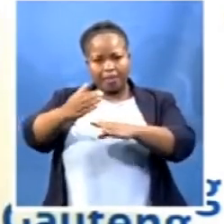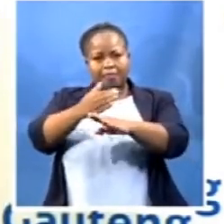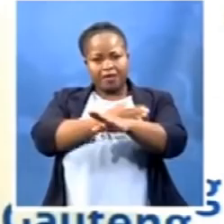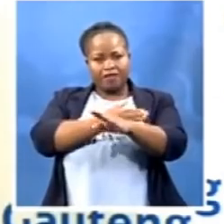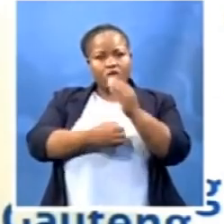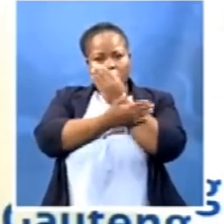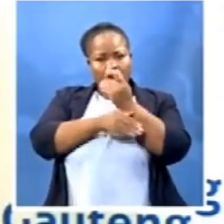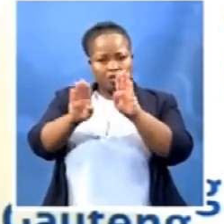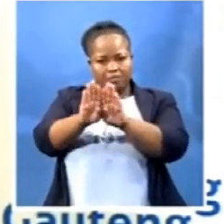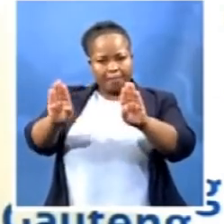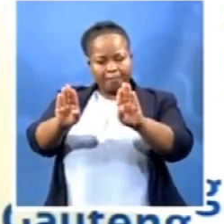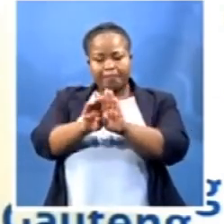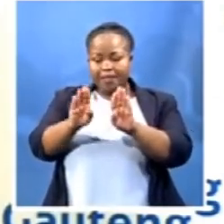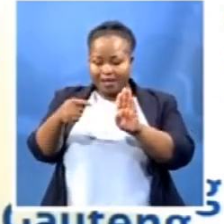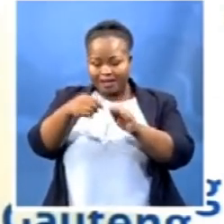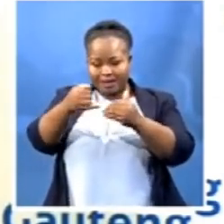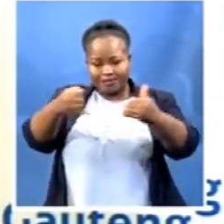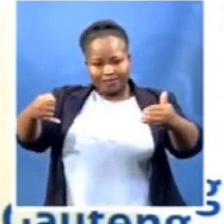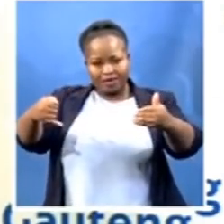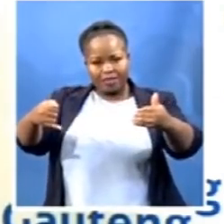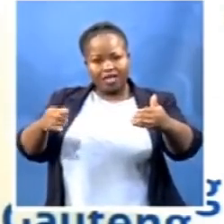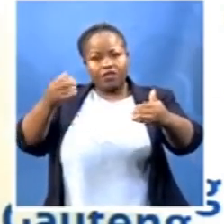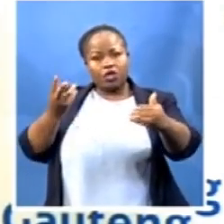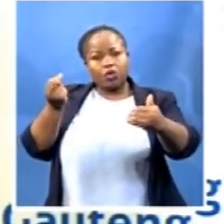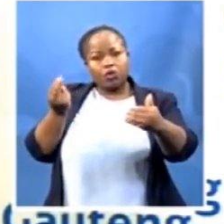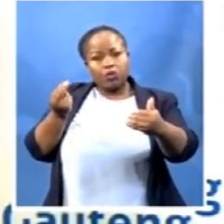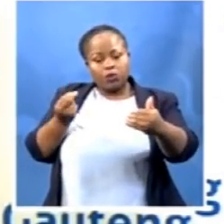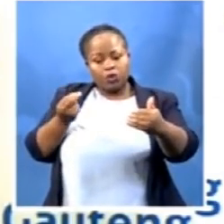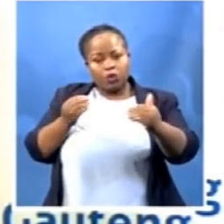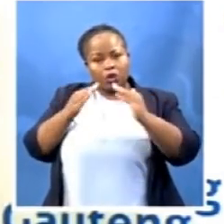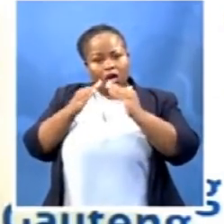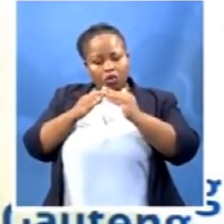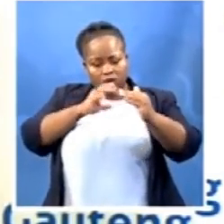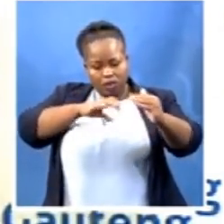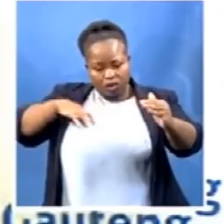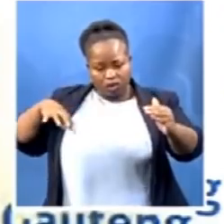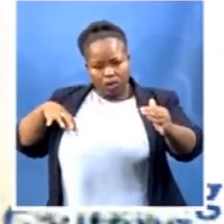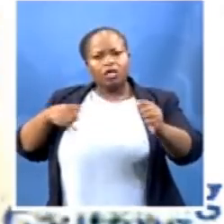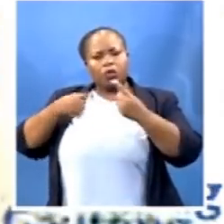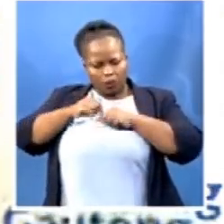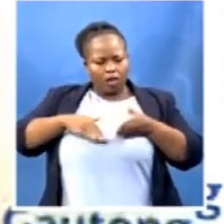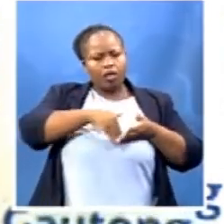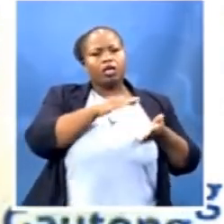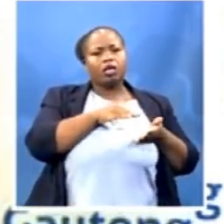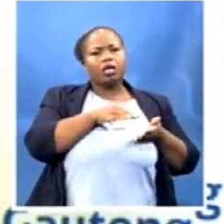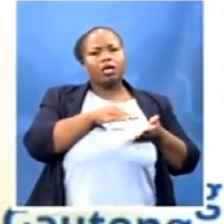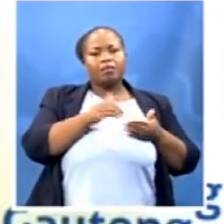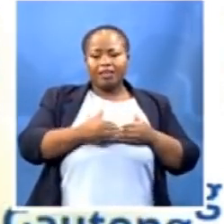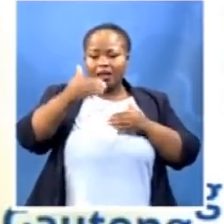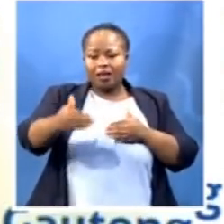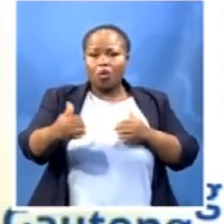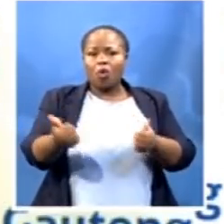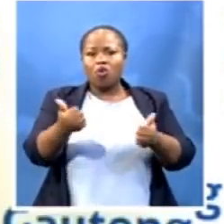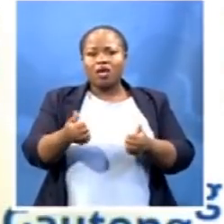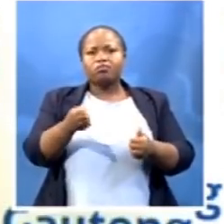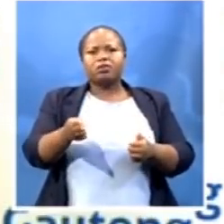say you have been evicted, you must show us where was your shack. It was here. So if